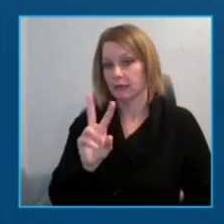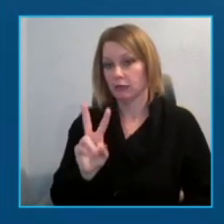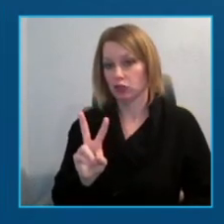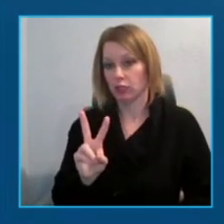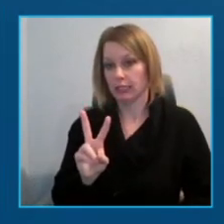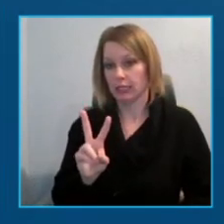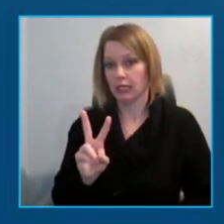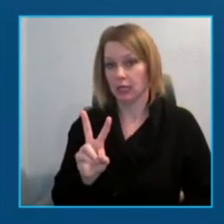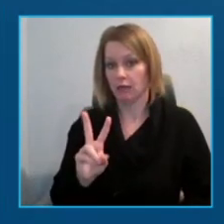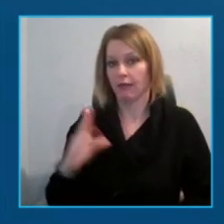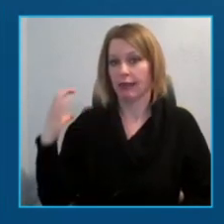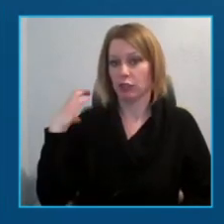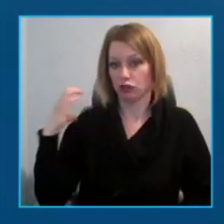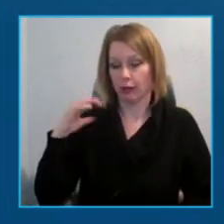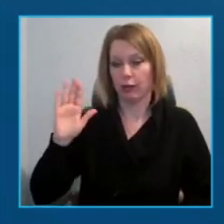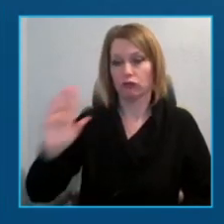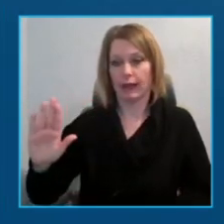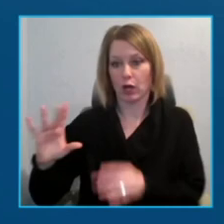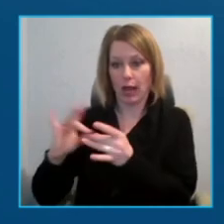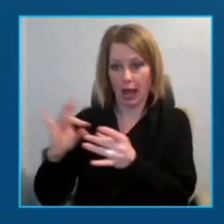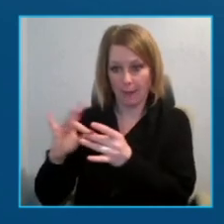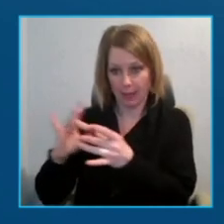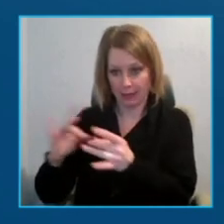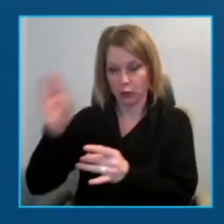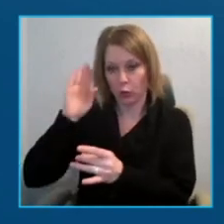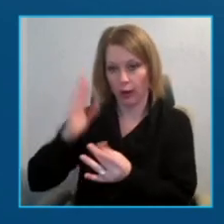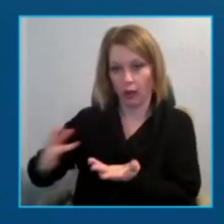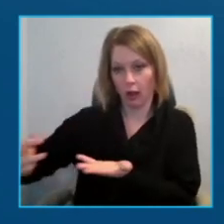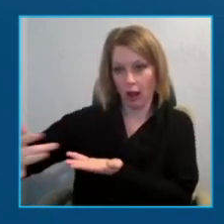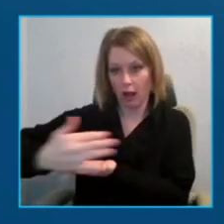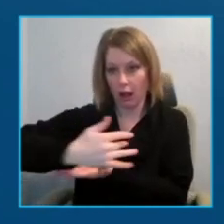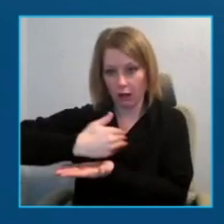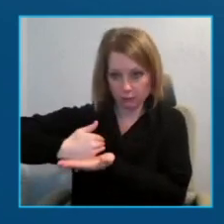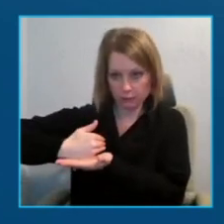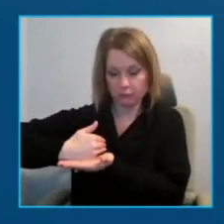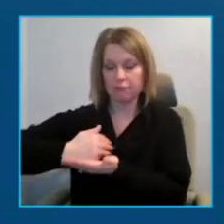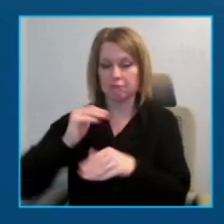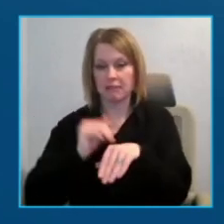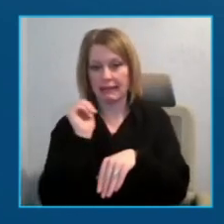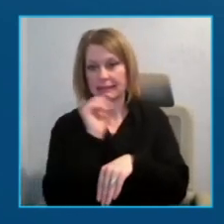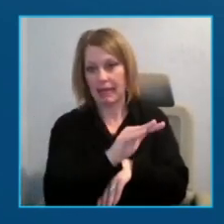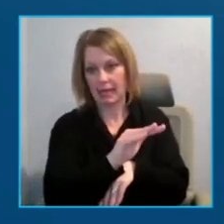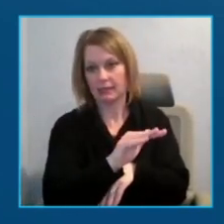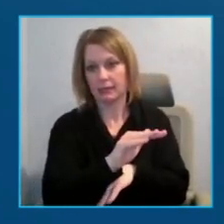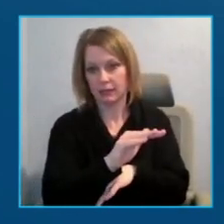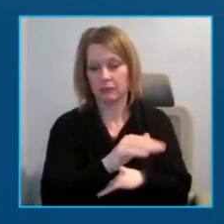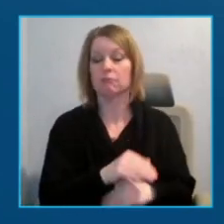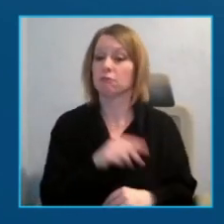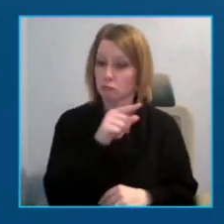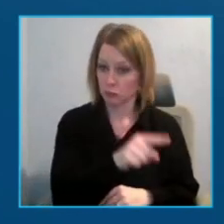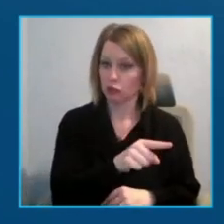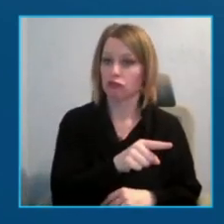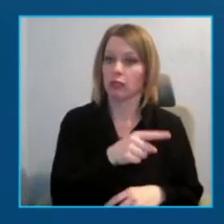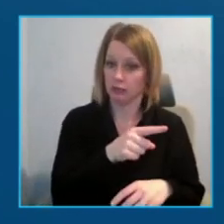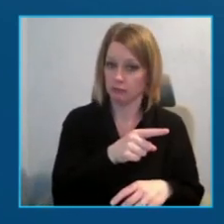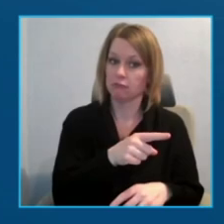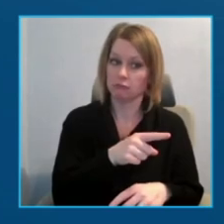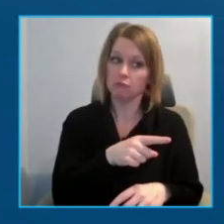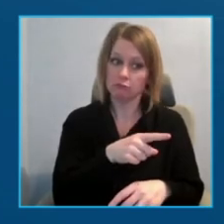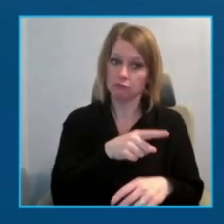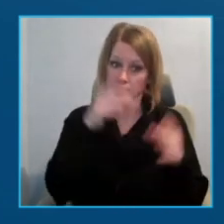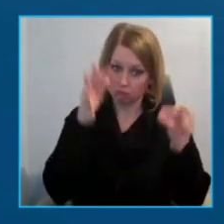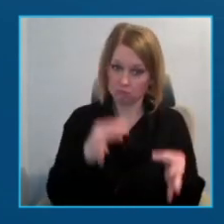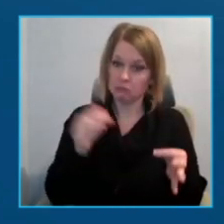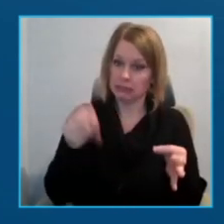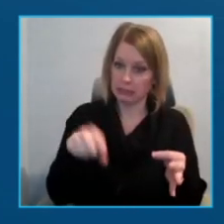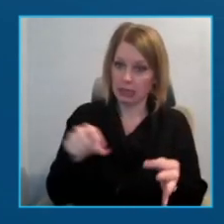chair's comments and send them to her, because she did make some commitments to us that she was going